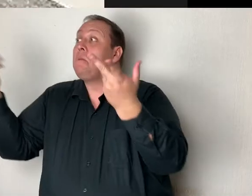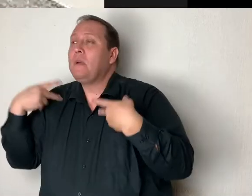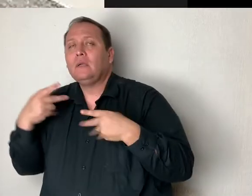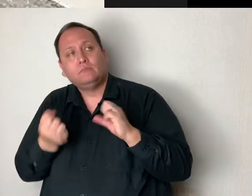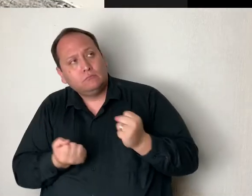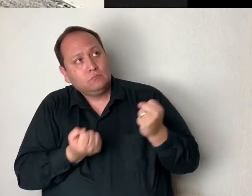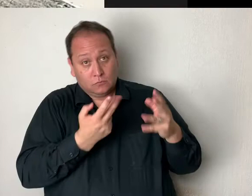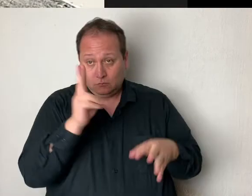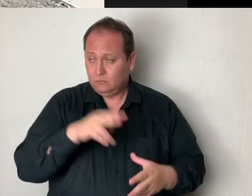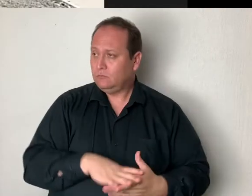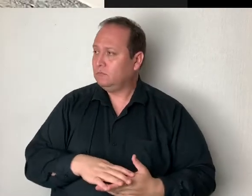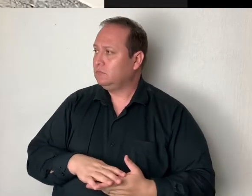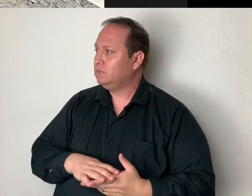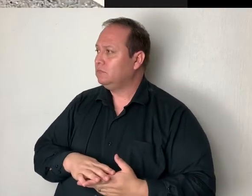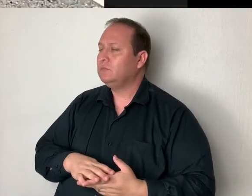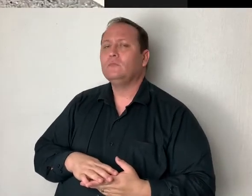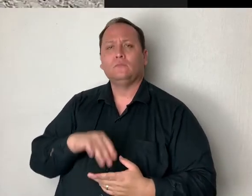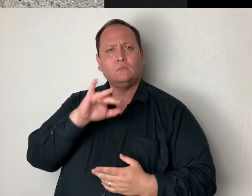Jen